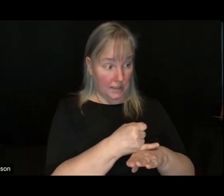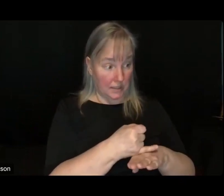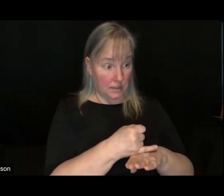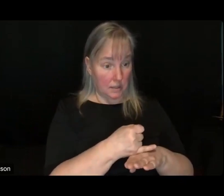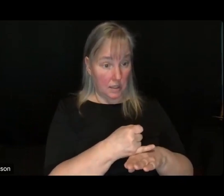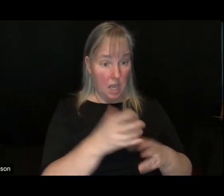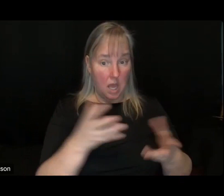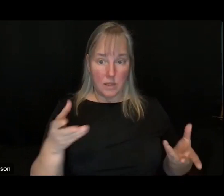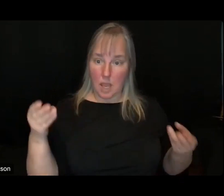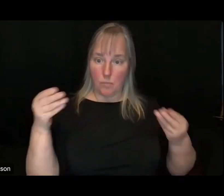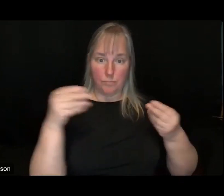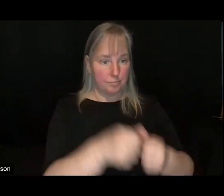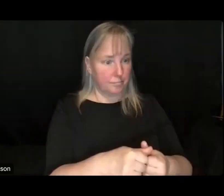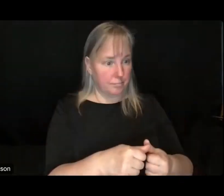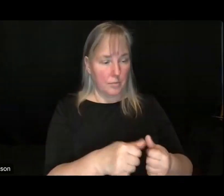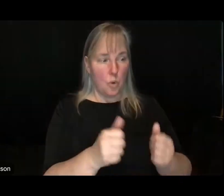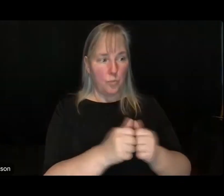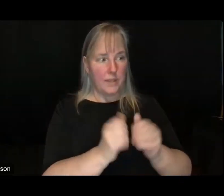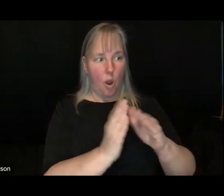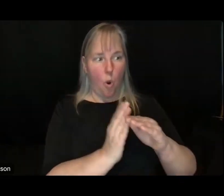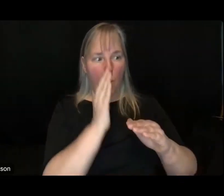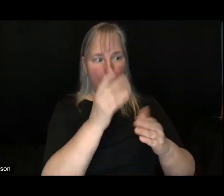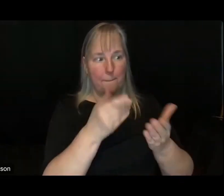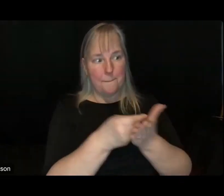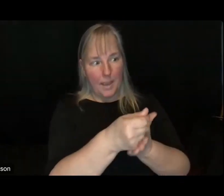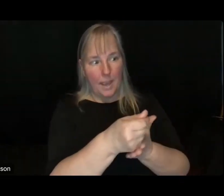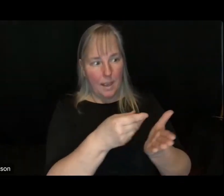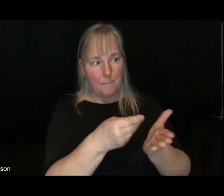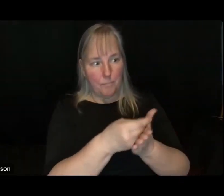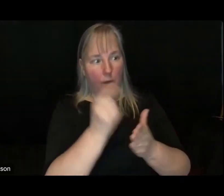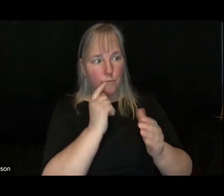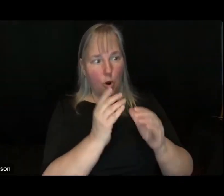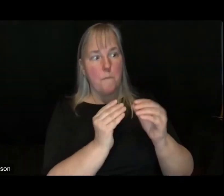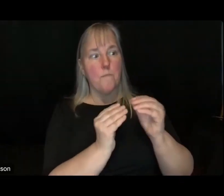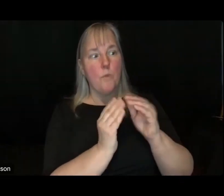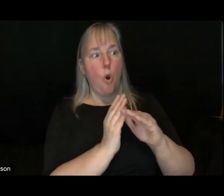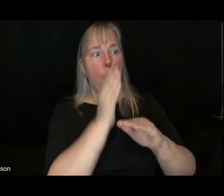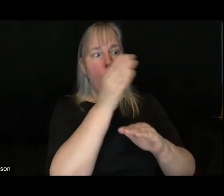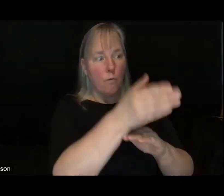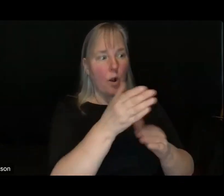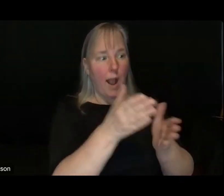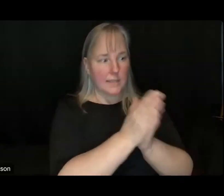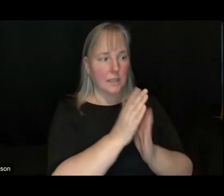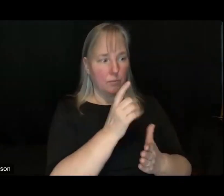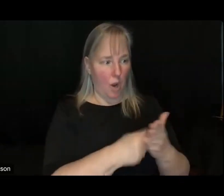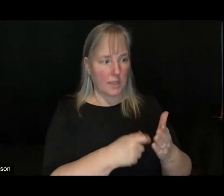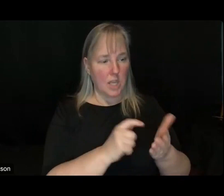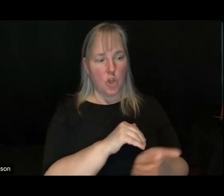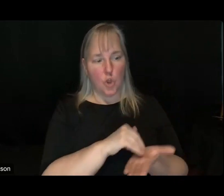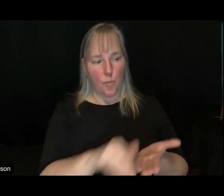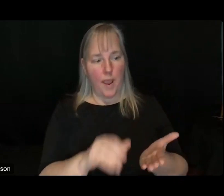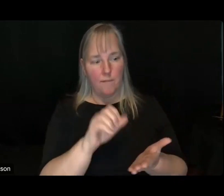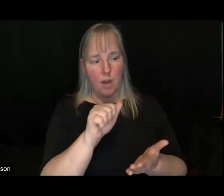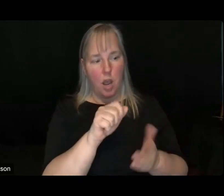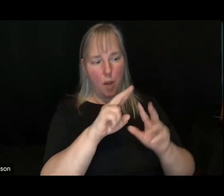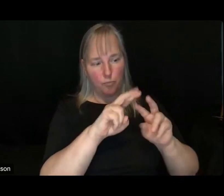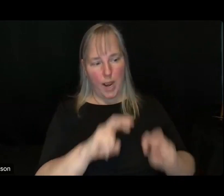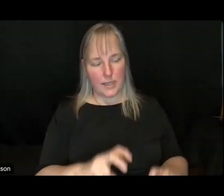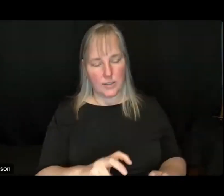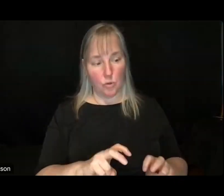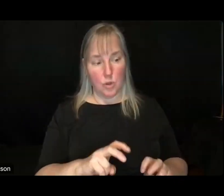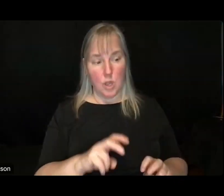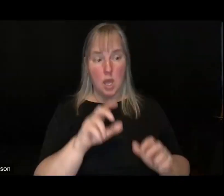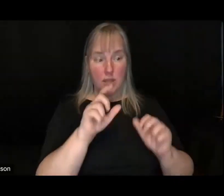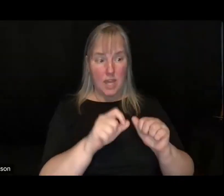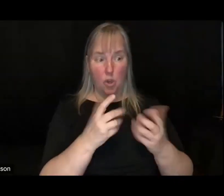with above asking price, not and waiving appraisal, and they could have went up to 40, 50,